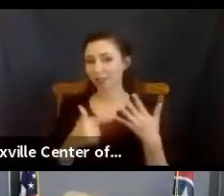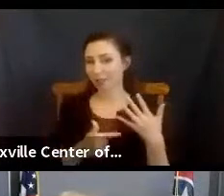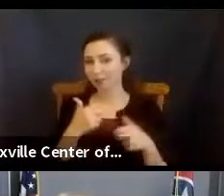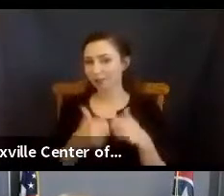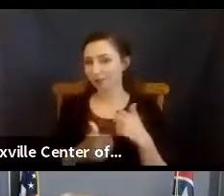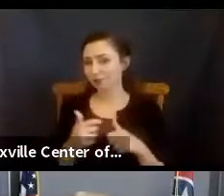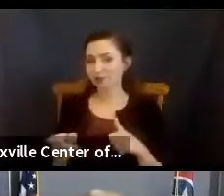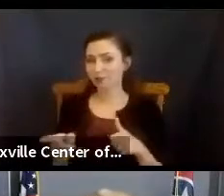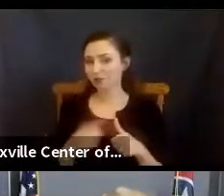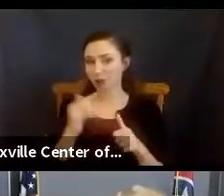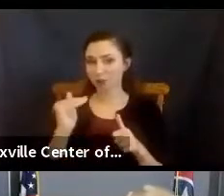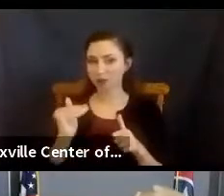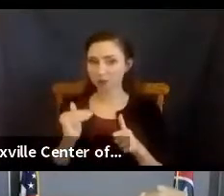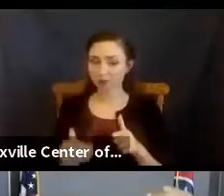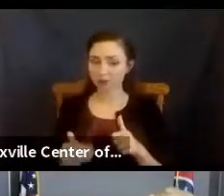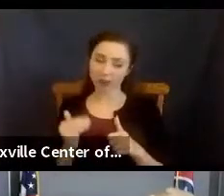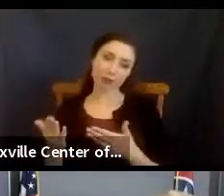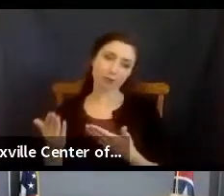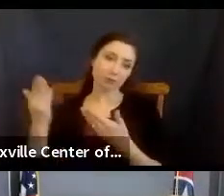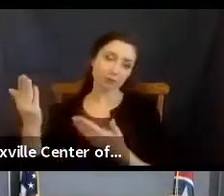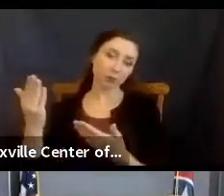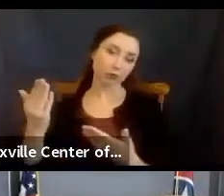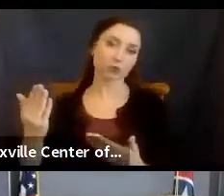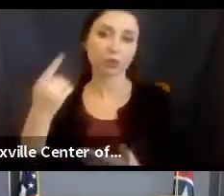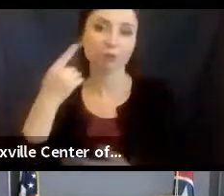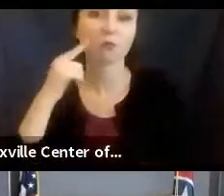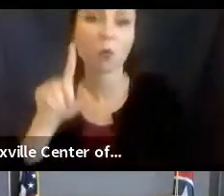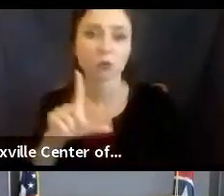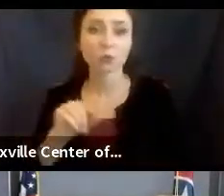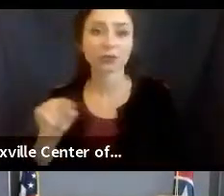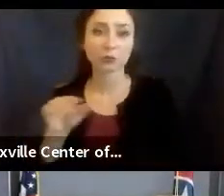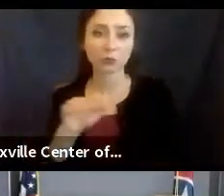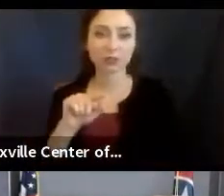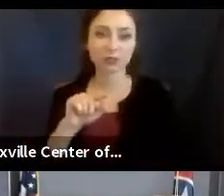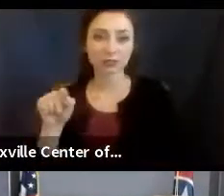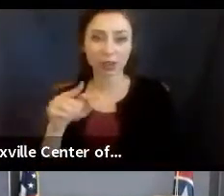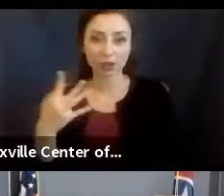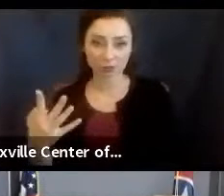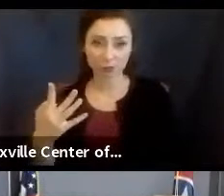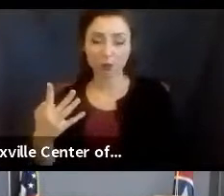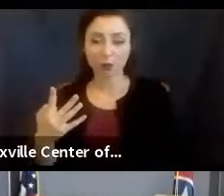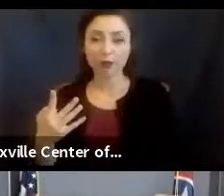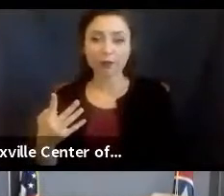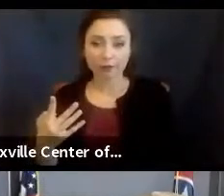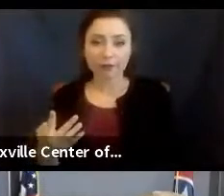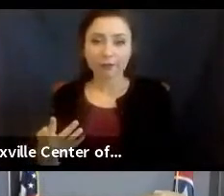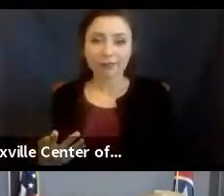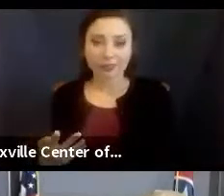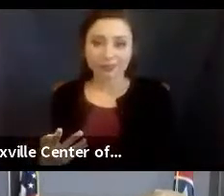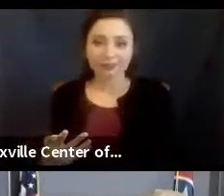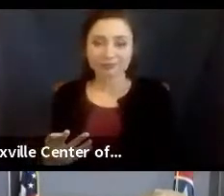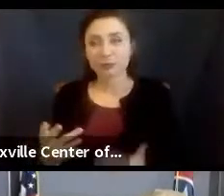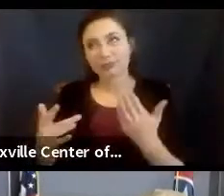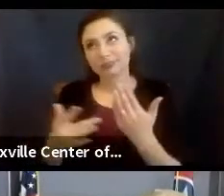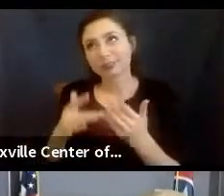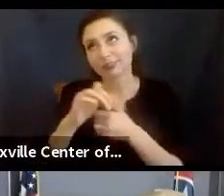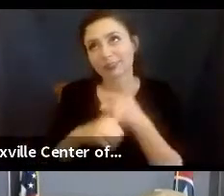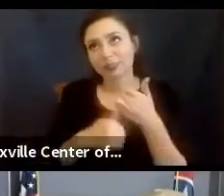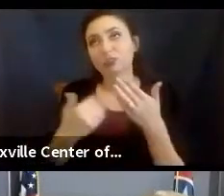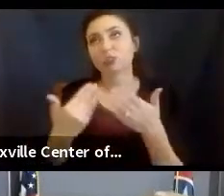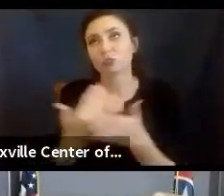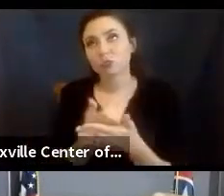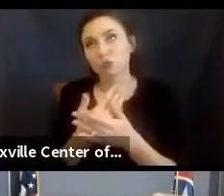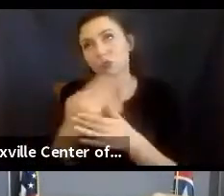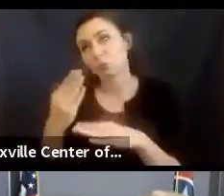order and taking up a motion on 2020-4, which I suppose could technically fall into new business